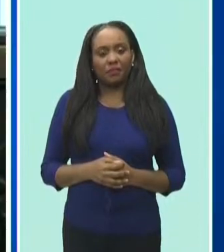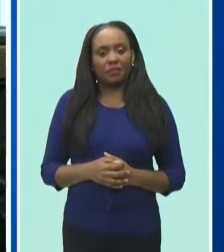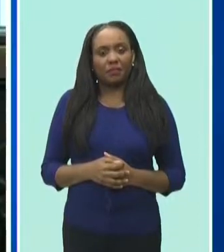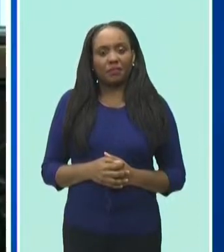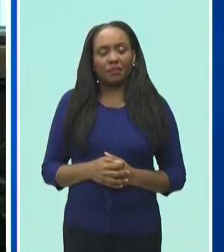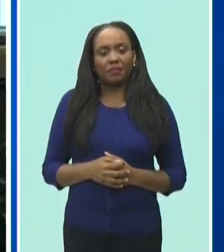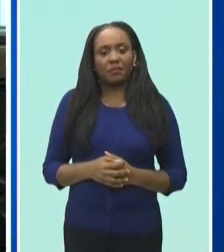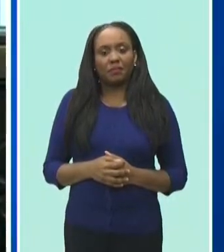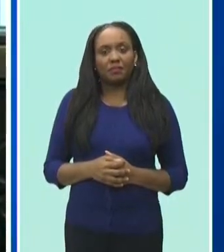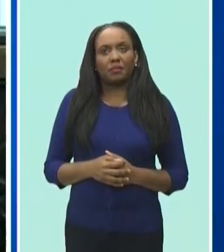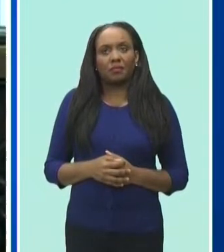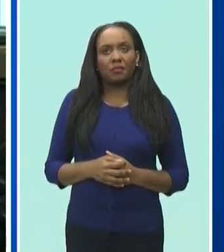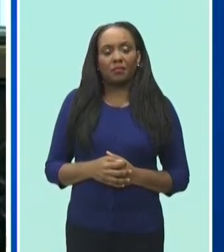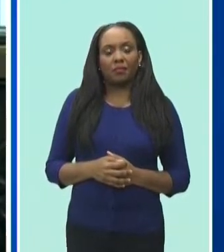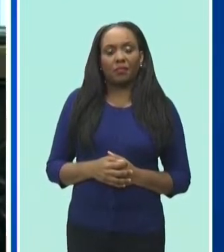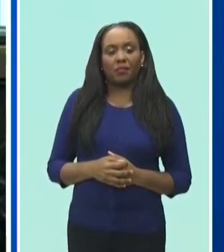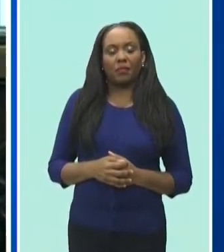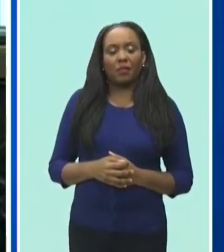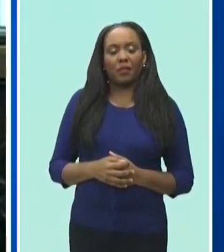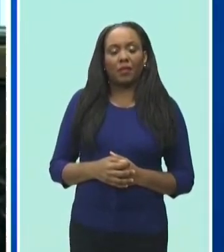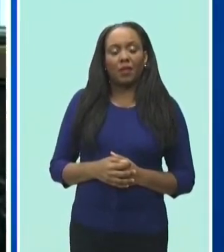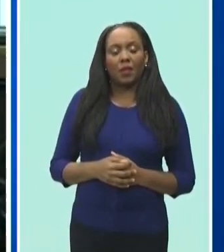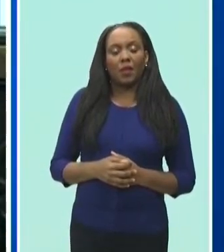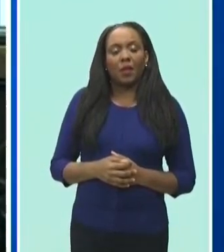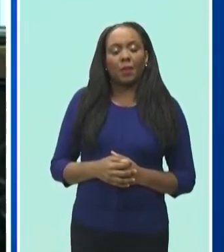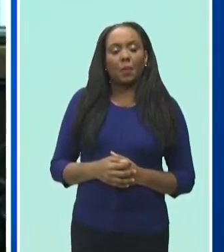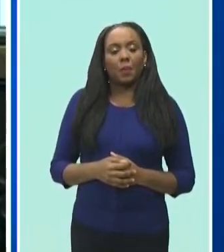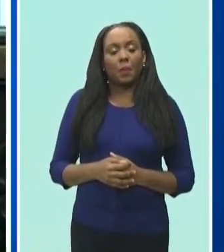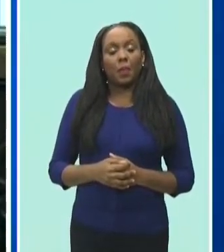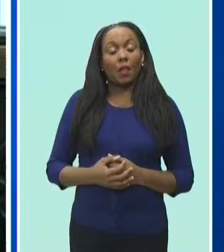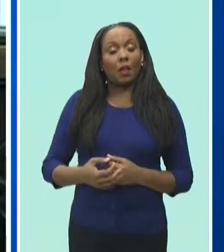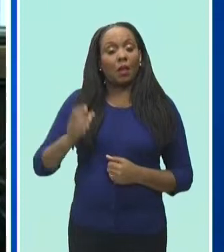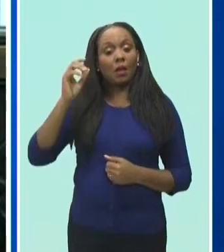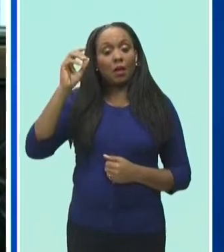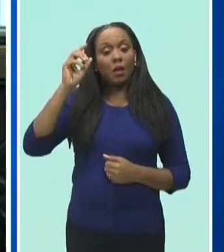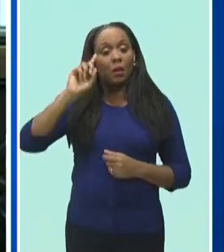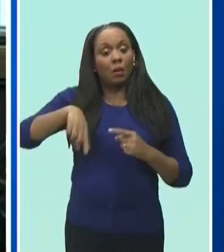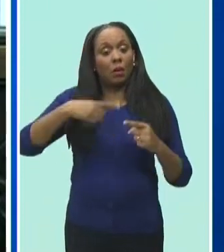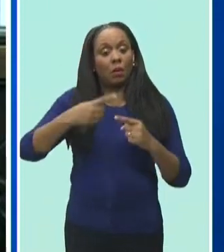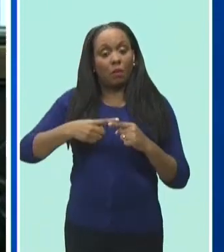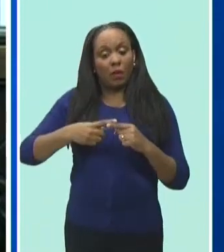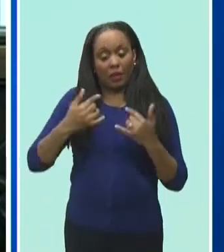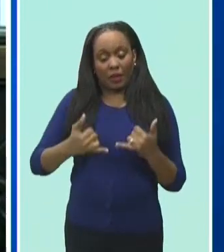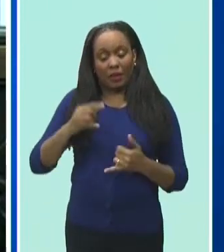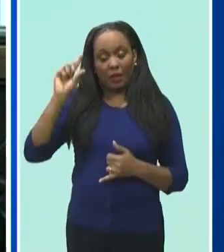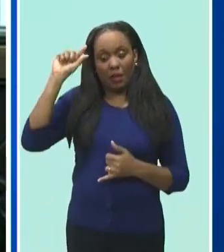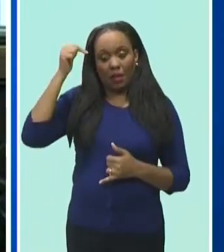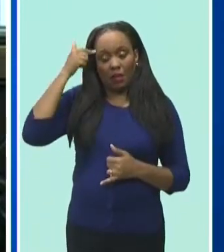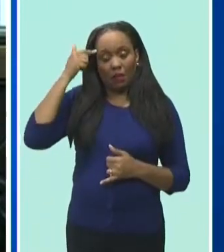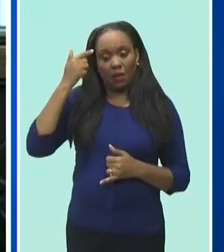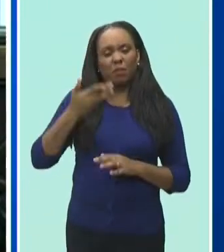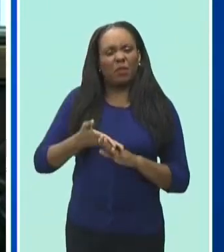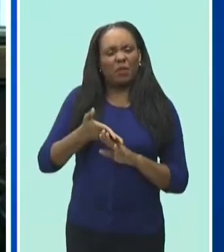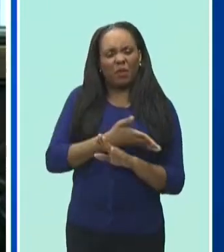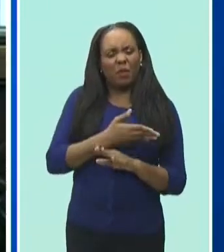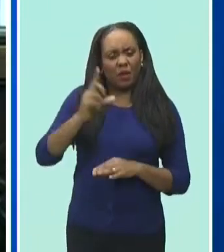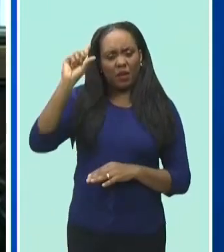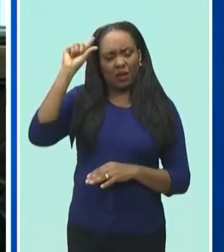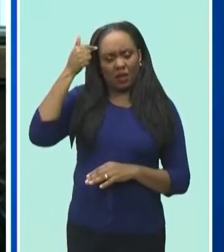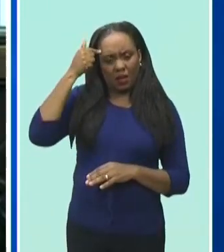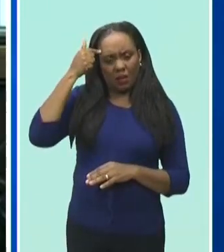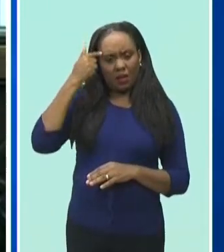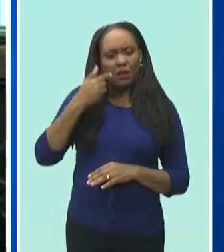Clearly, the government struggles with the charge that when in opposition, it raised a lot of